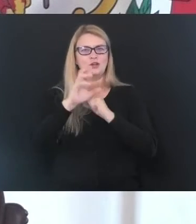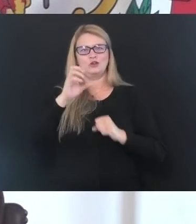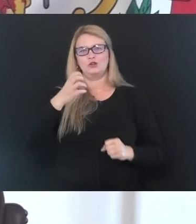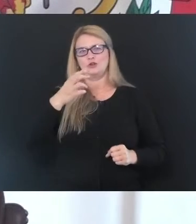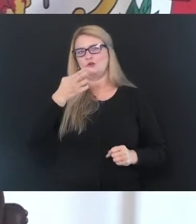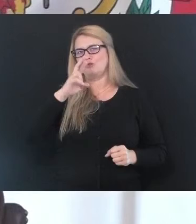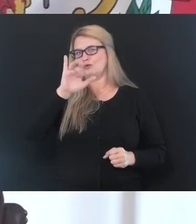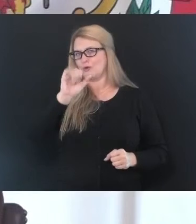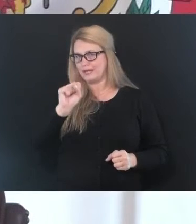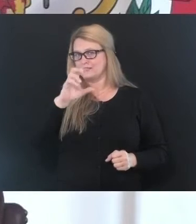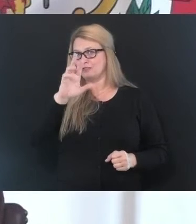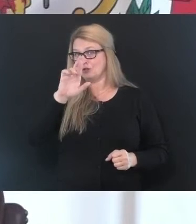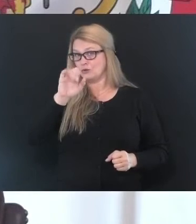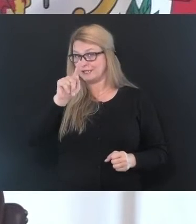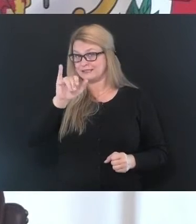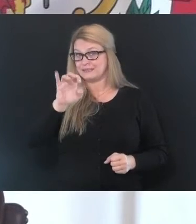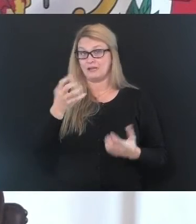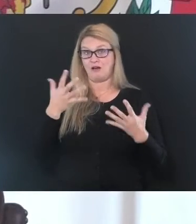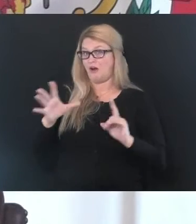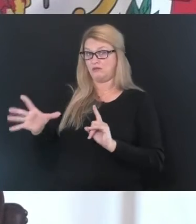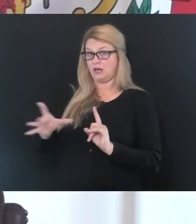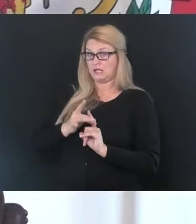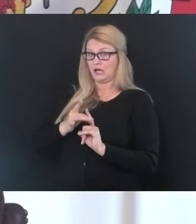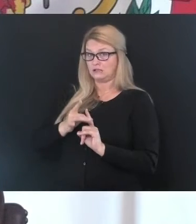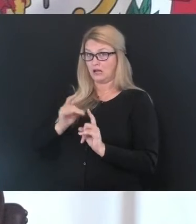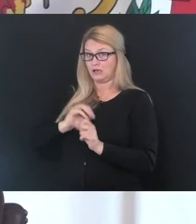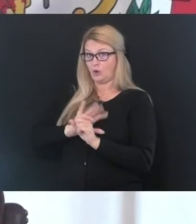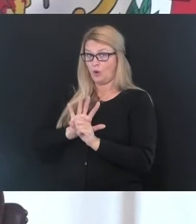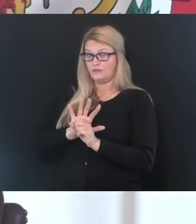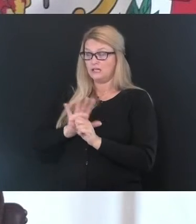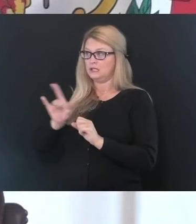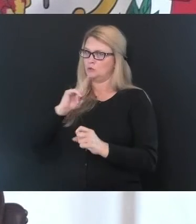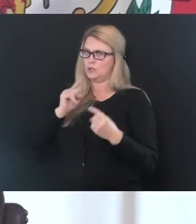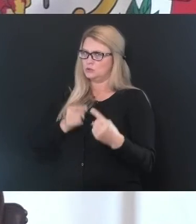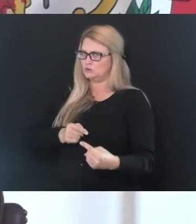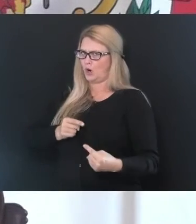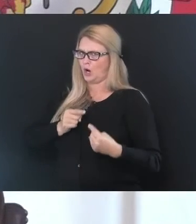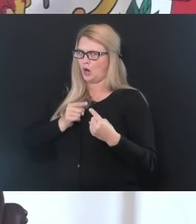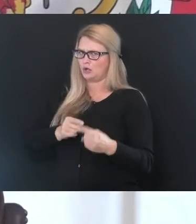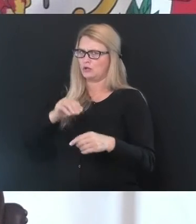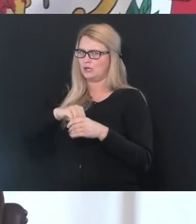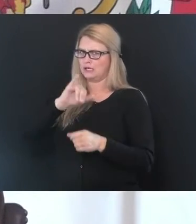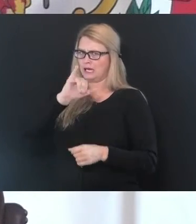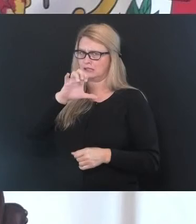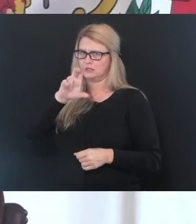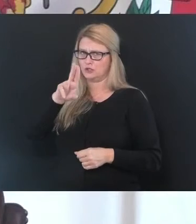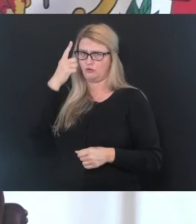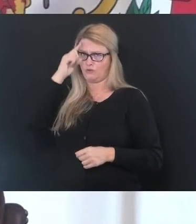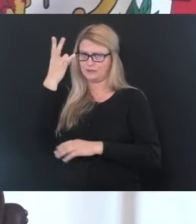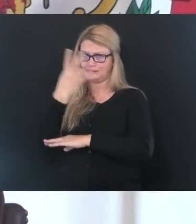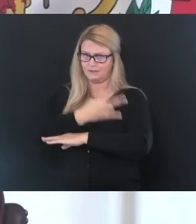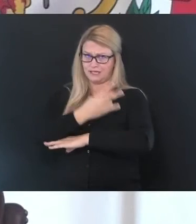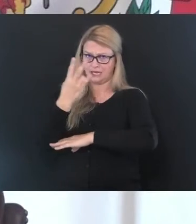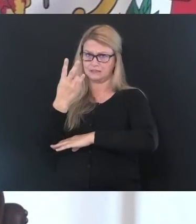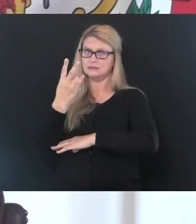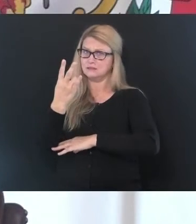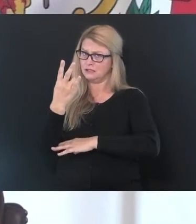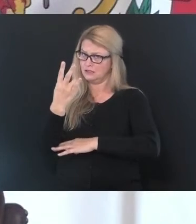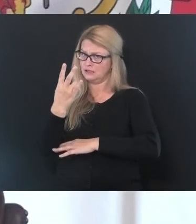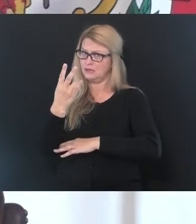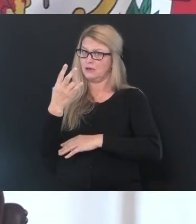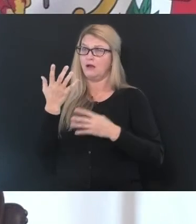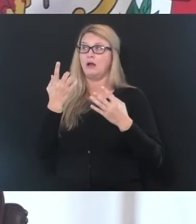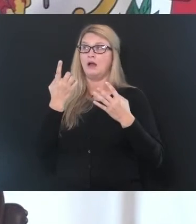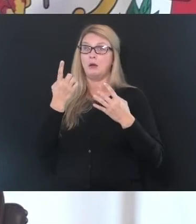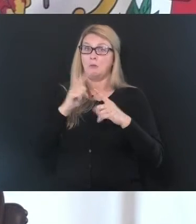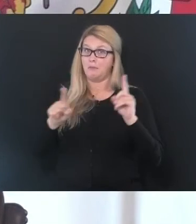Christie had gotten COVID and really struggled in the ICU unit, I think it said, for 7 days and